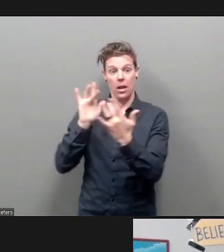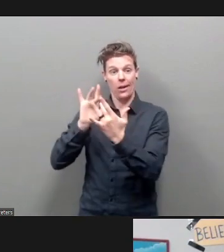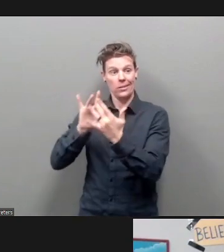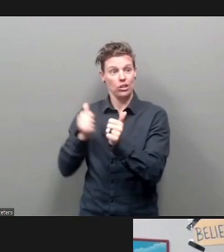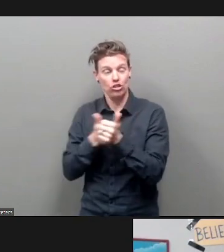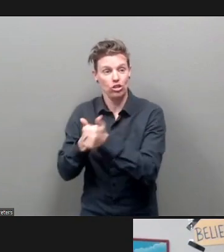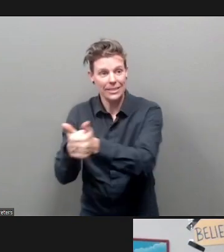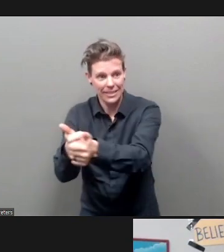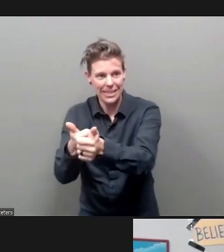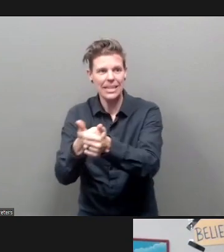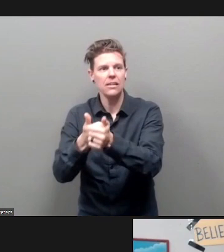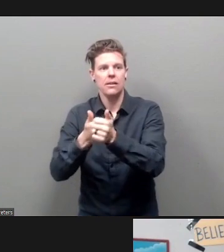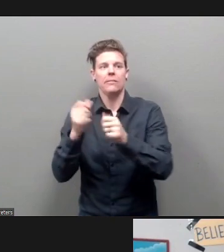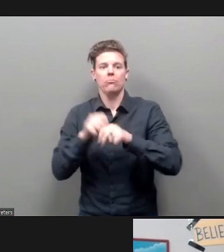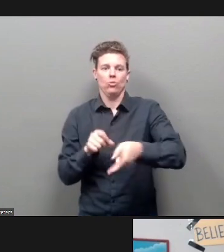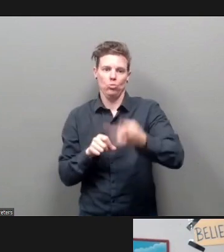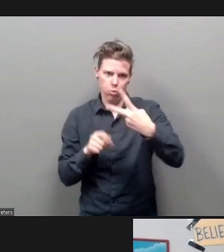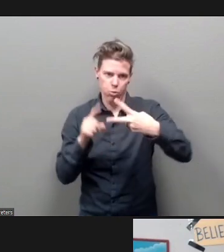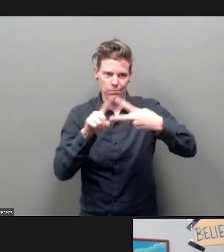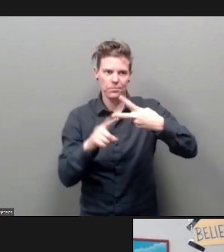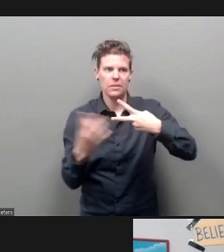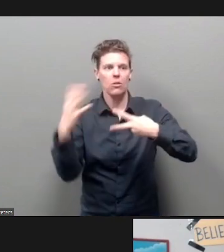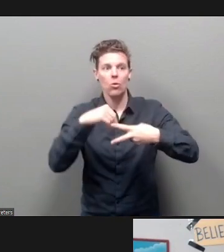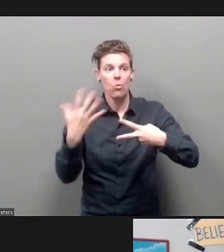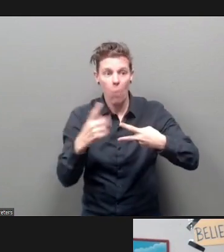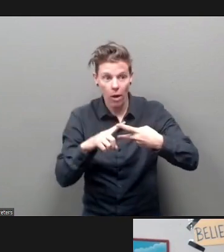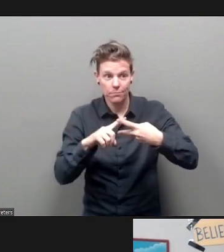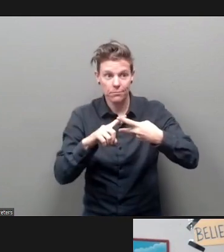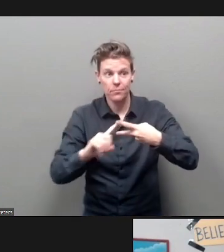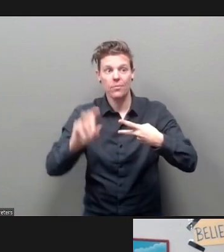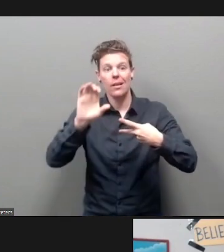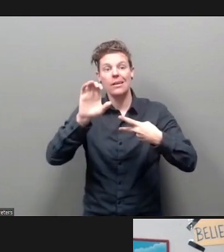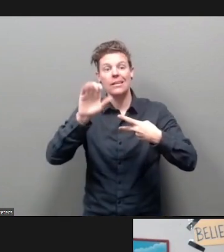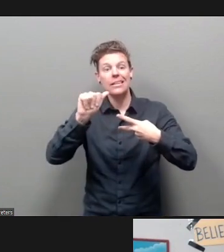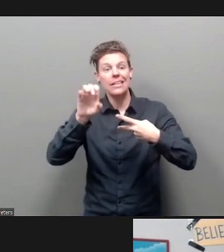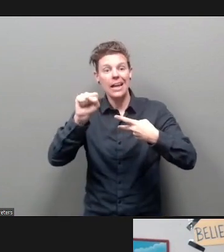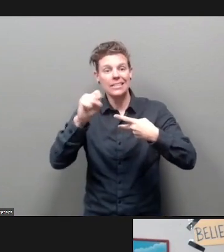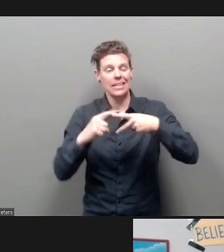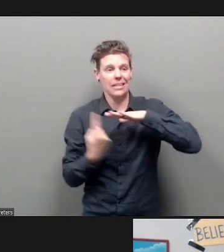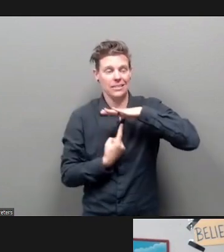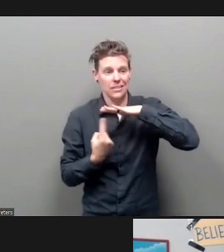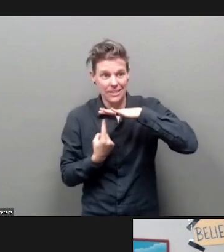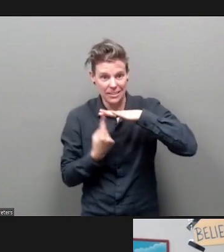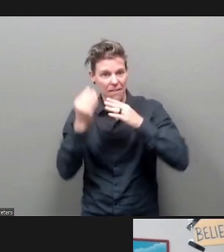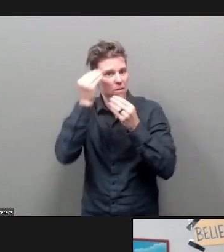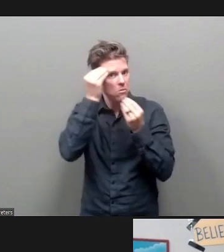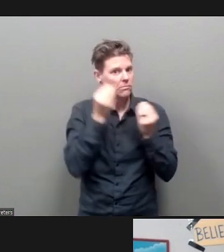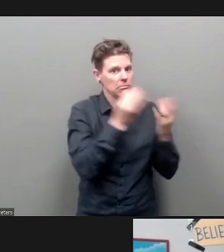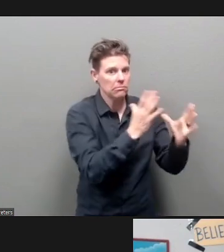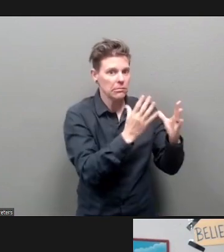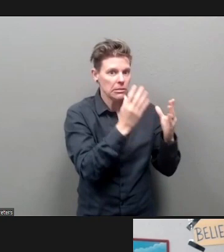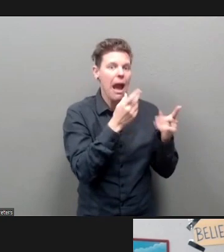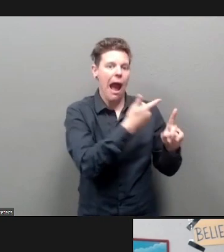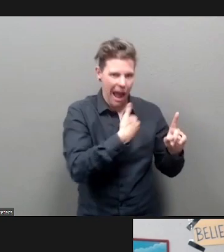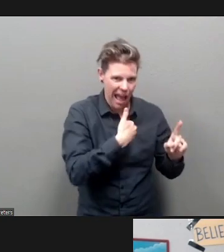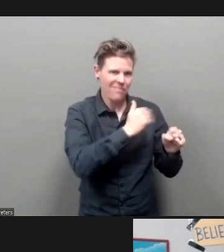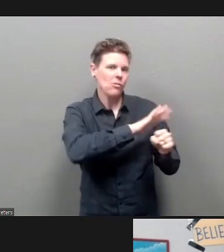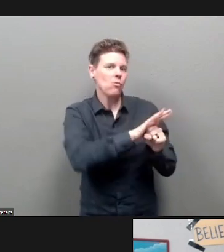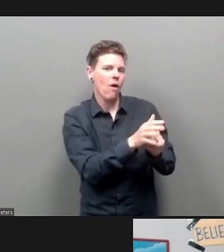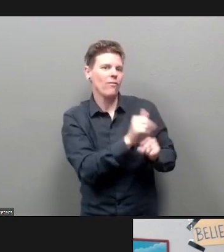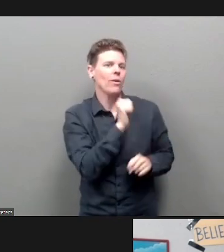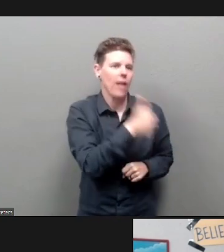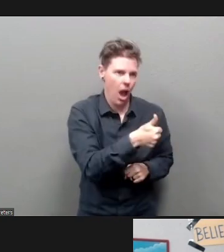things. It's case isolation, notifying the person they're positive of COVID. And now like 90% of people already